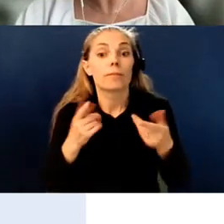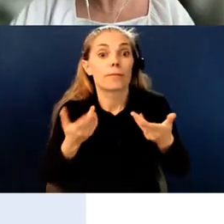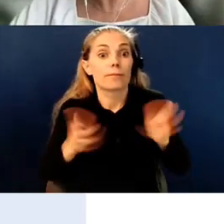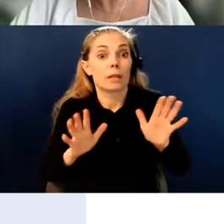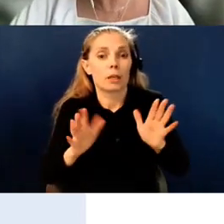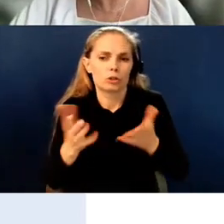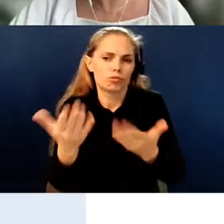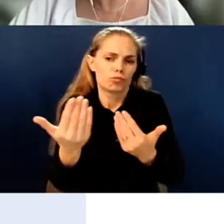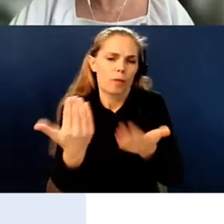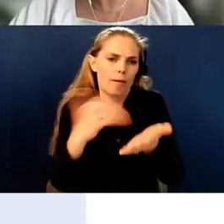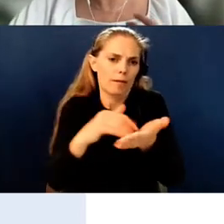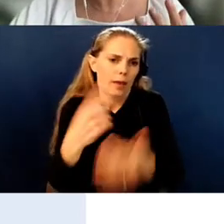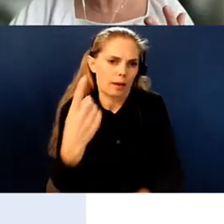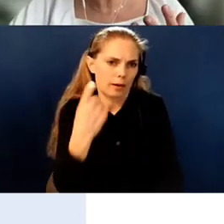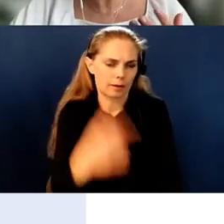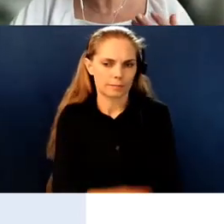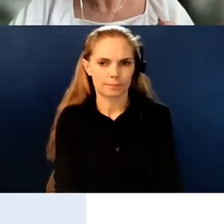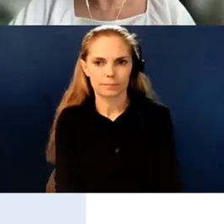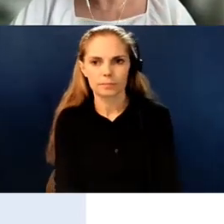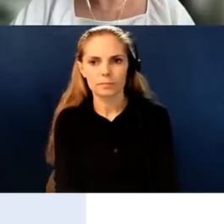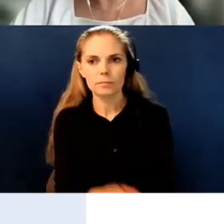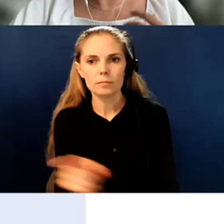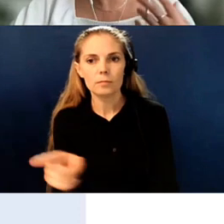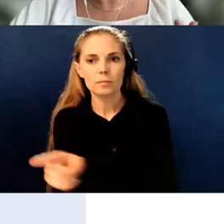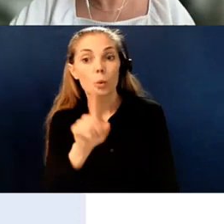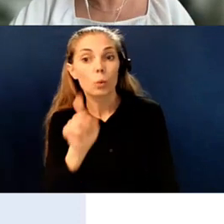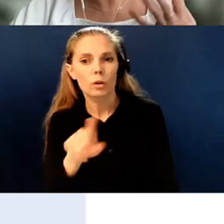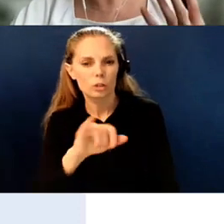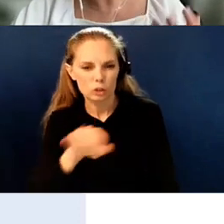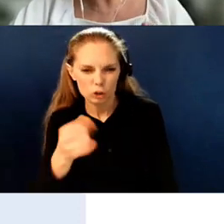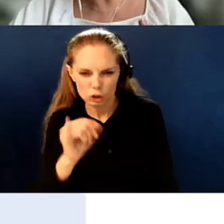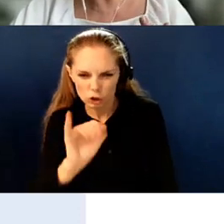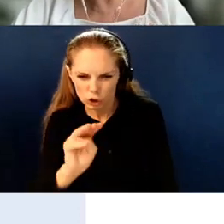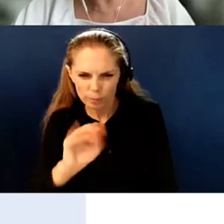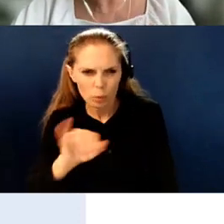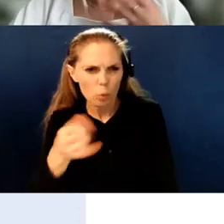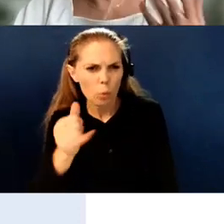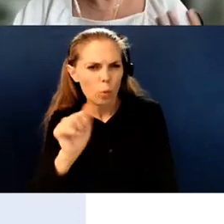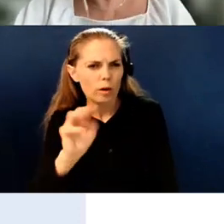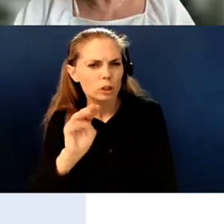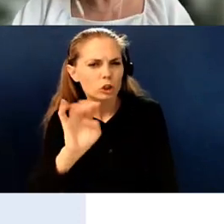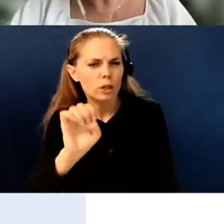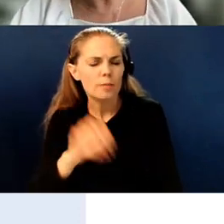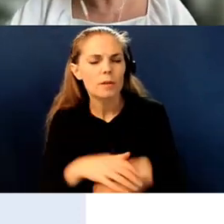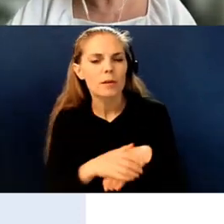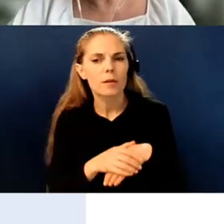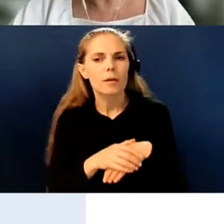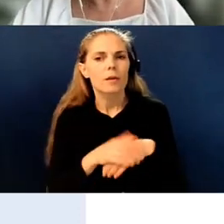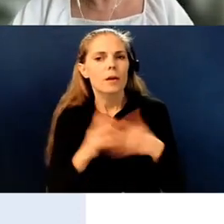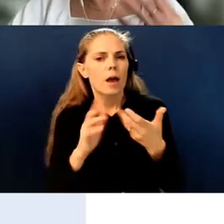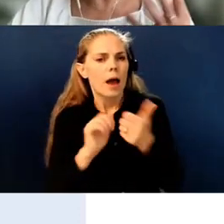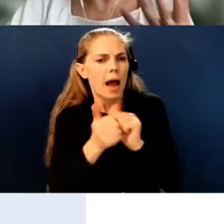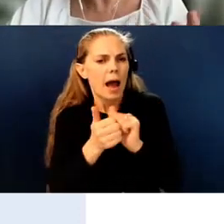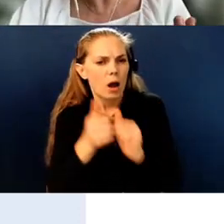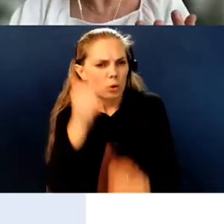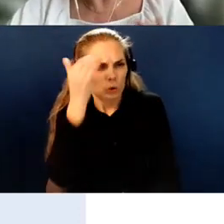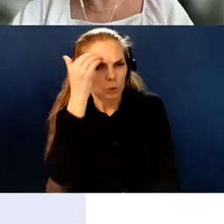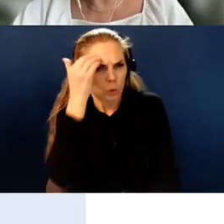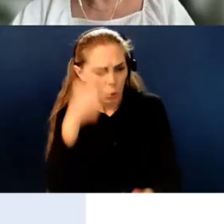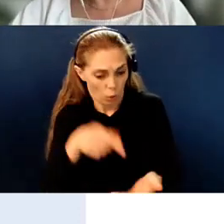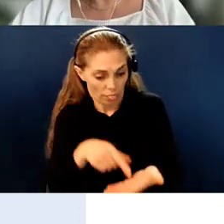do you know if somebody is giving you their home number or a cell phone number or mobile number? Usually the one thing you have to do is